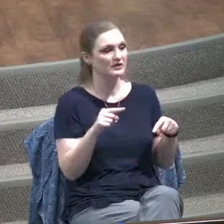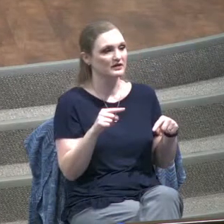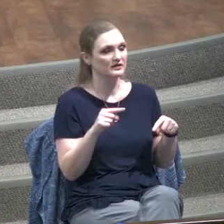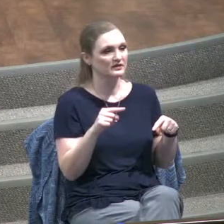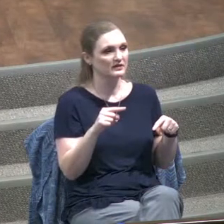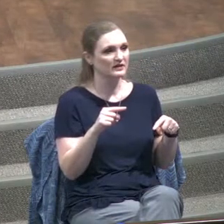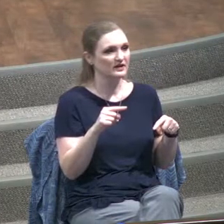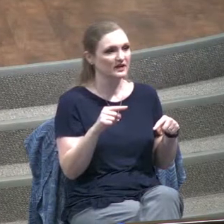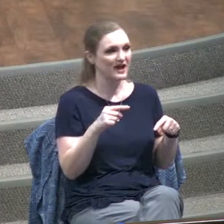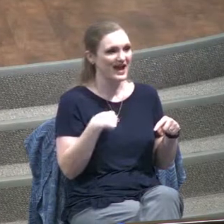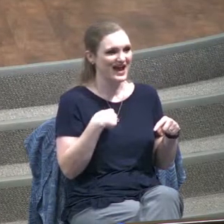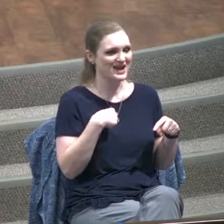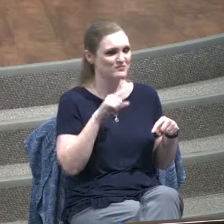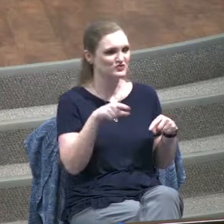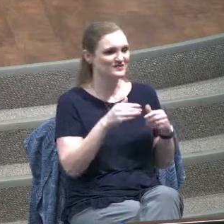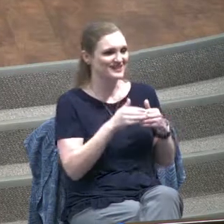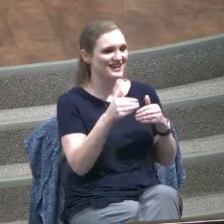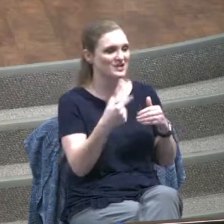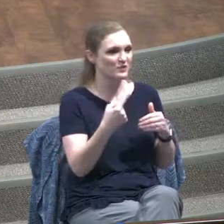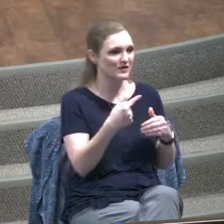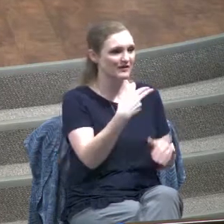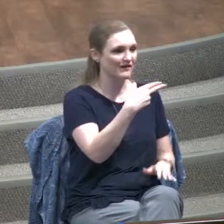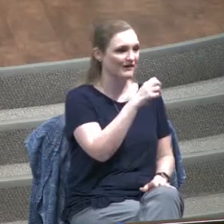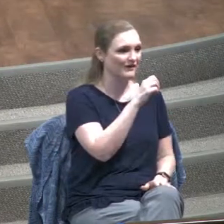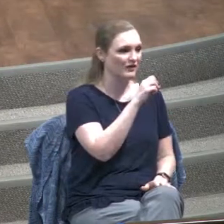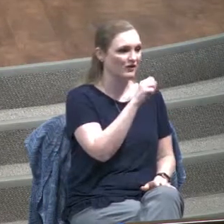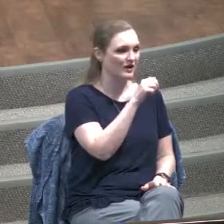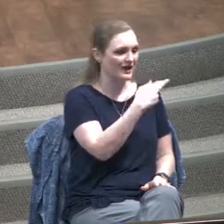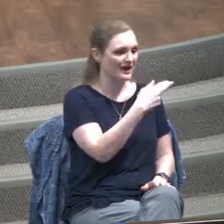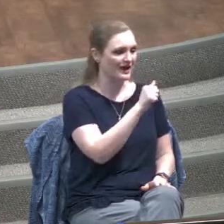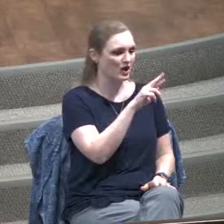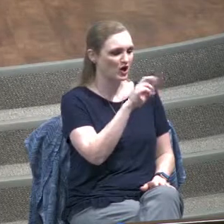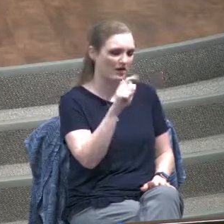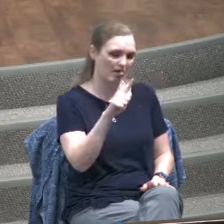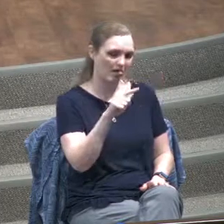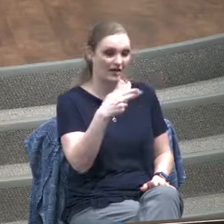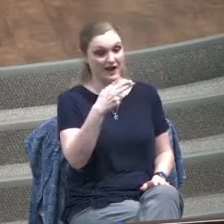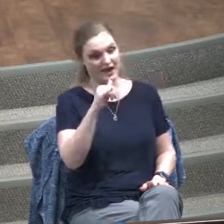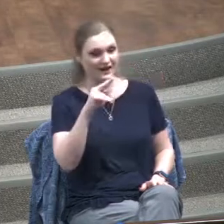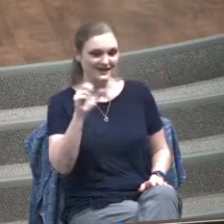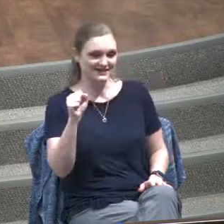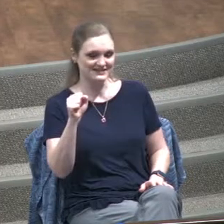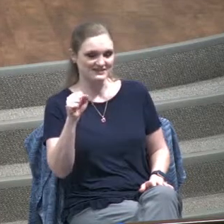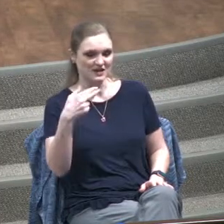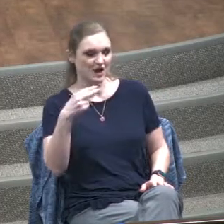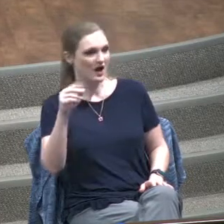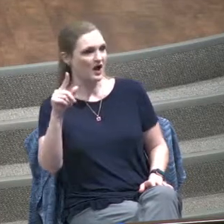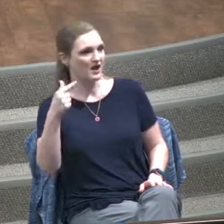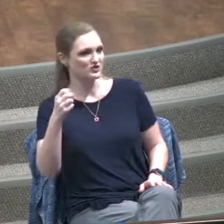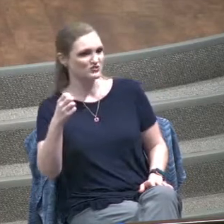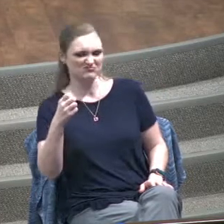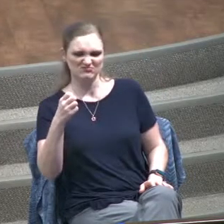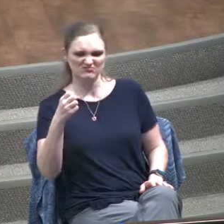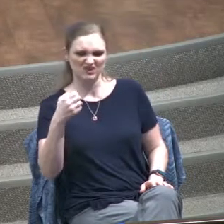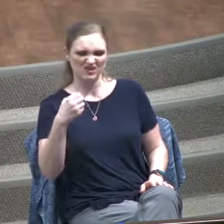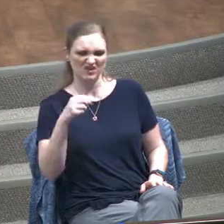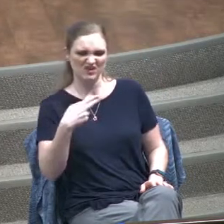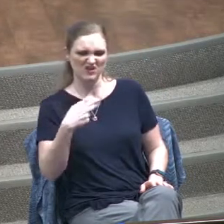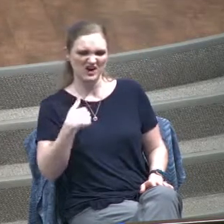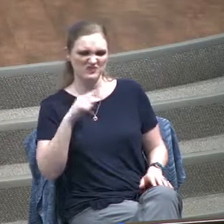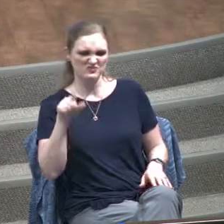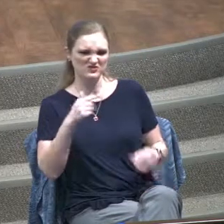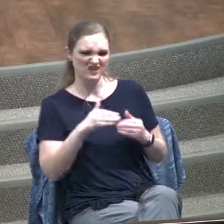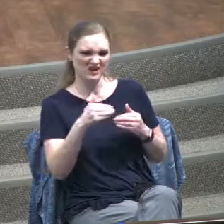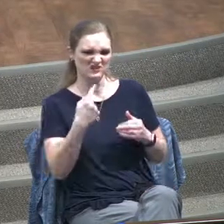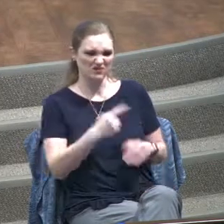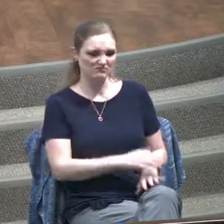just the next one alphabetically. Harold, Hines, Hodge. I'm just the next one. So I thought, wow, those guys trusted me to teach their class. Actually, they just looked at the